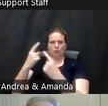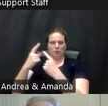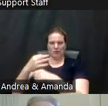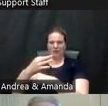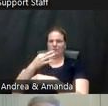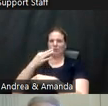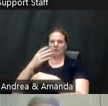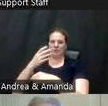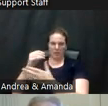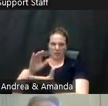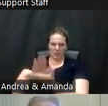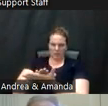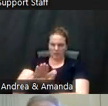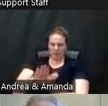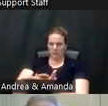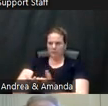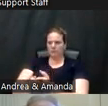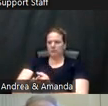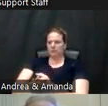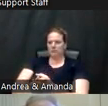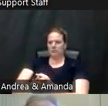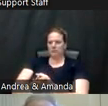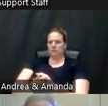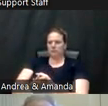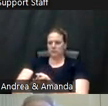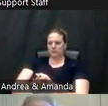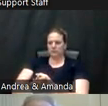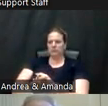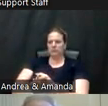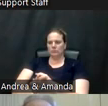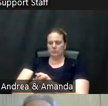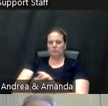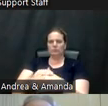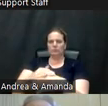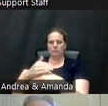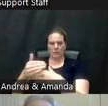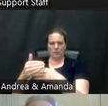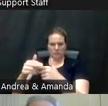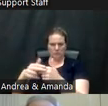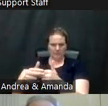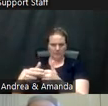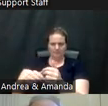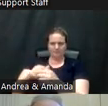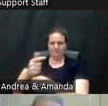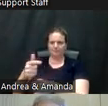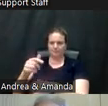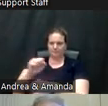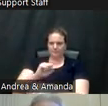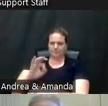and academics. Next slide, please. And I will pass it to staff.